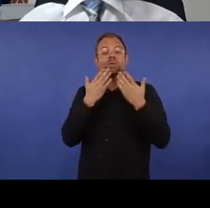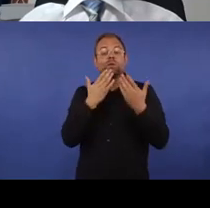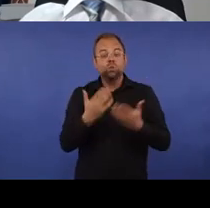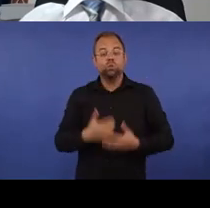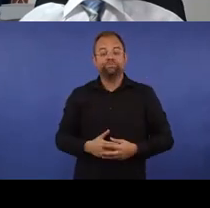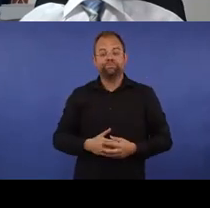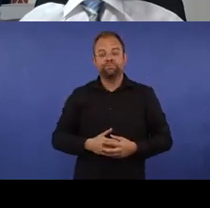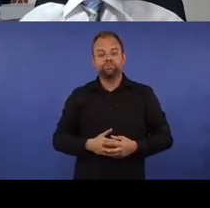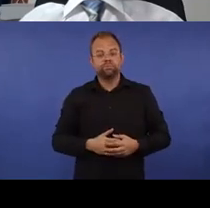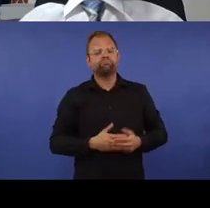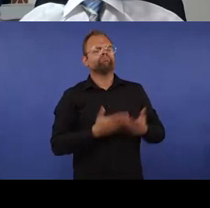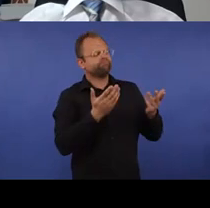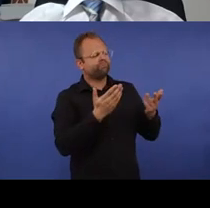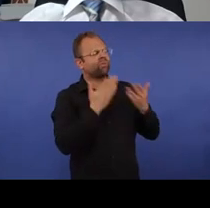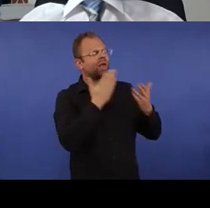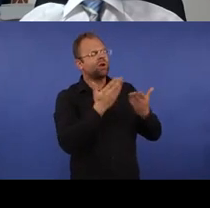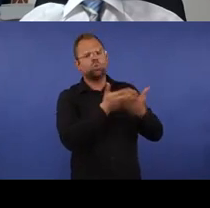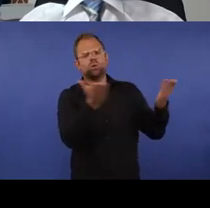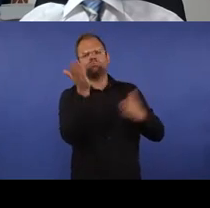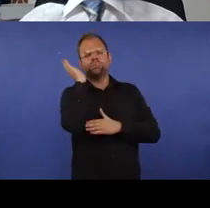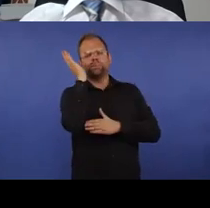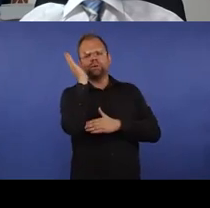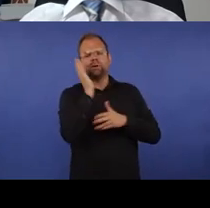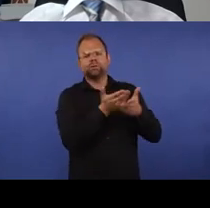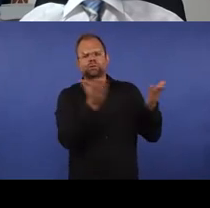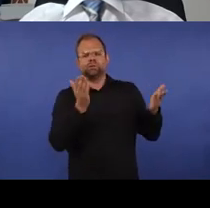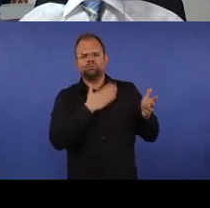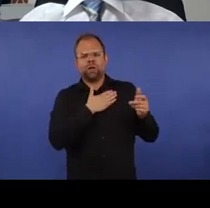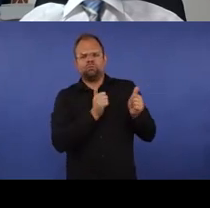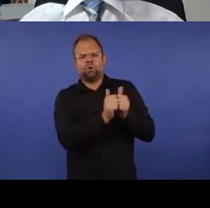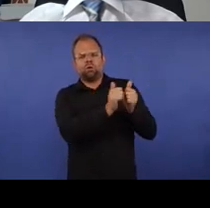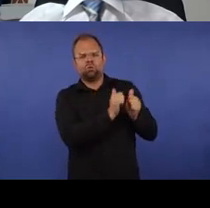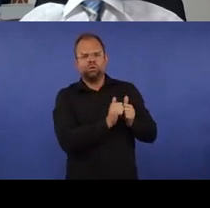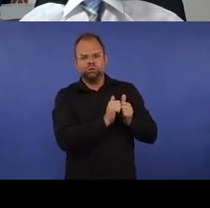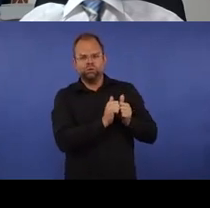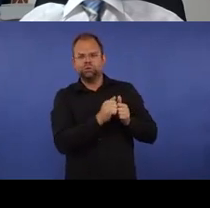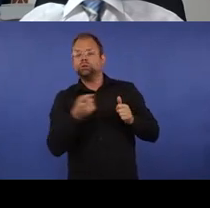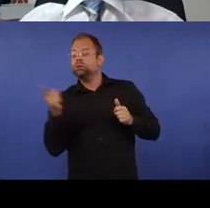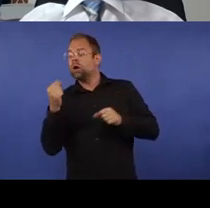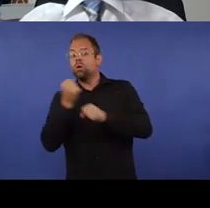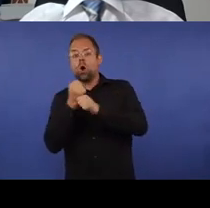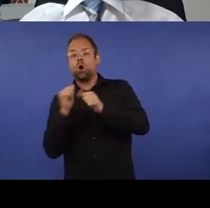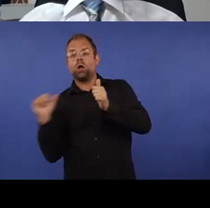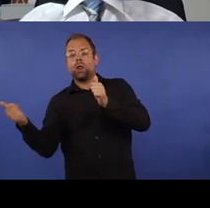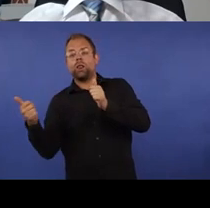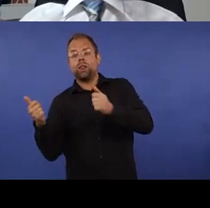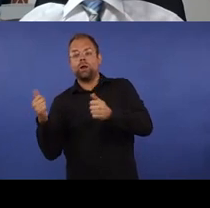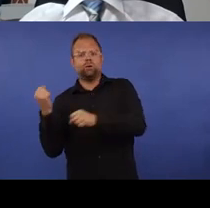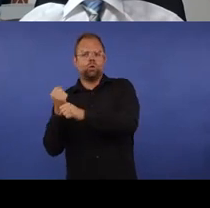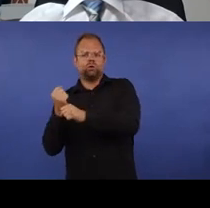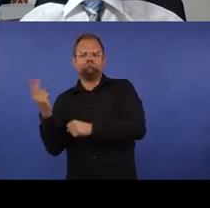behind the scene. And also I want to thank the sign language interpreters and also those